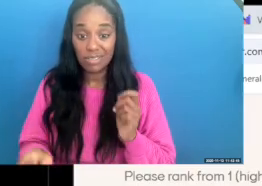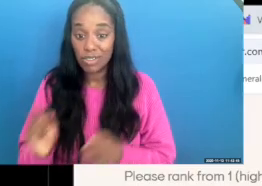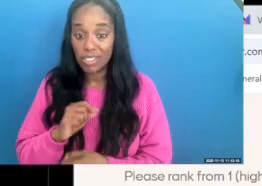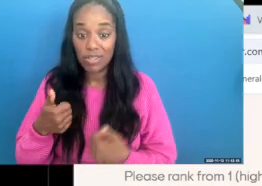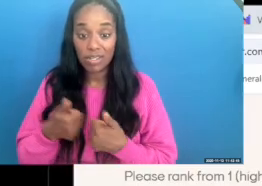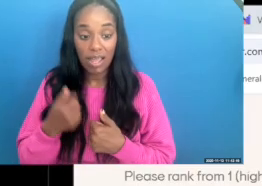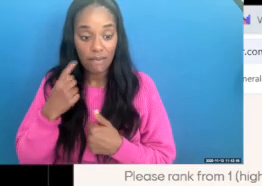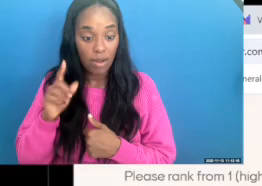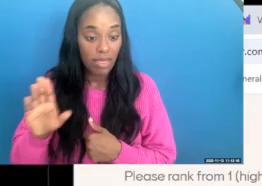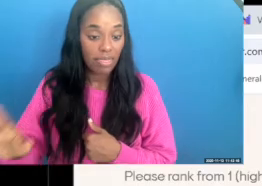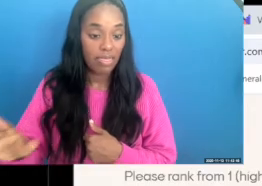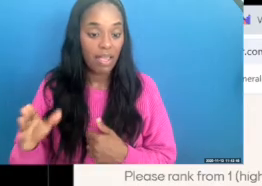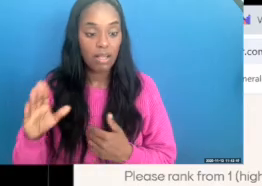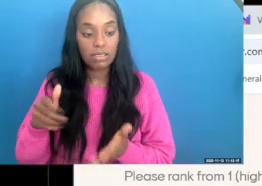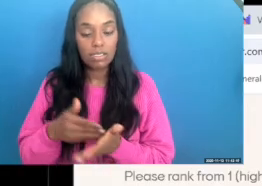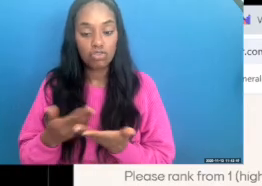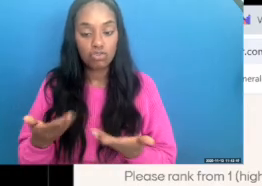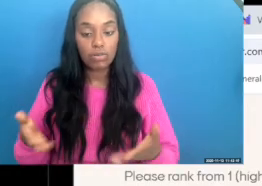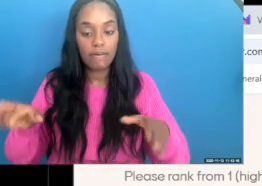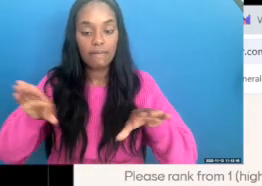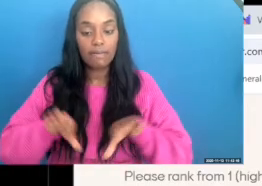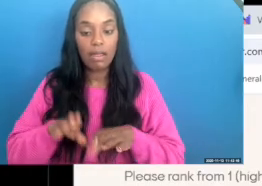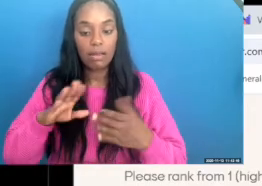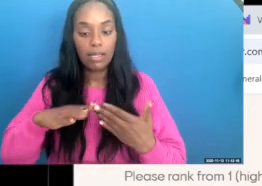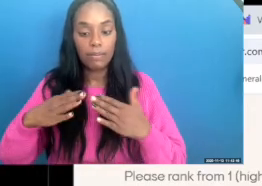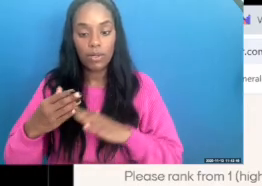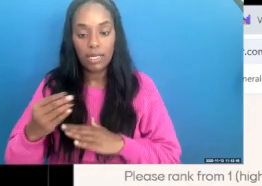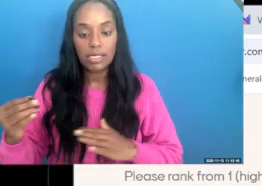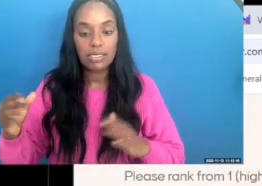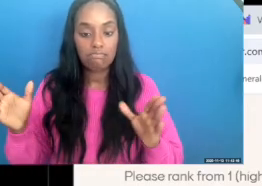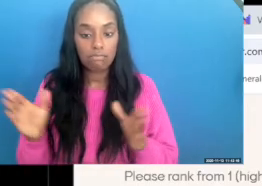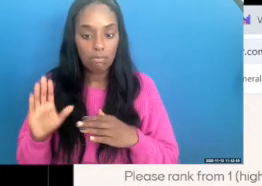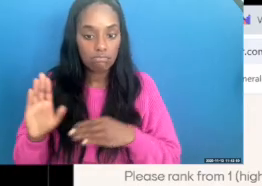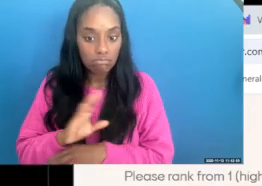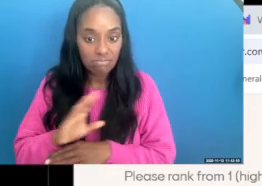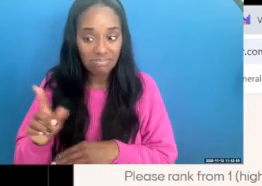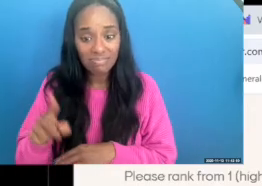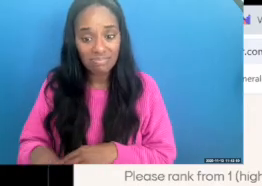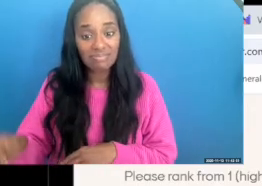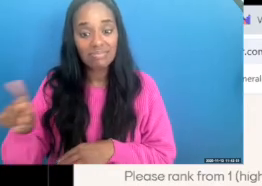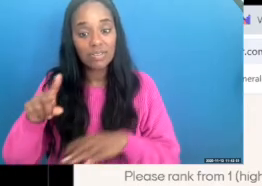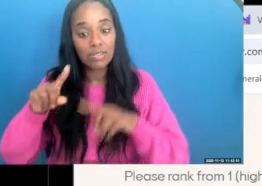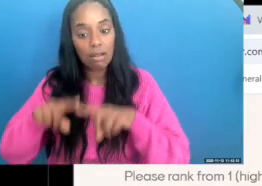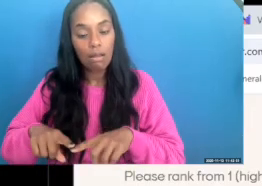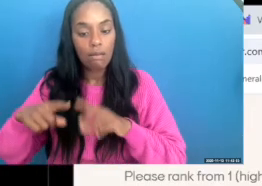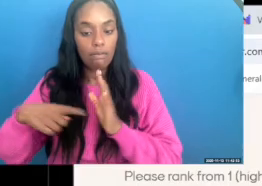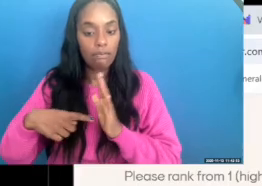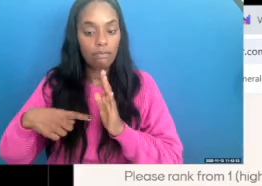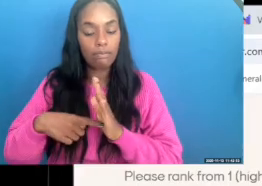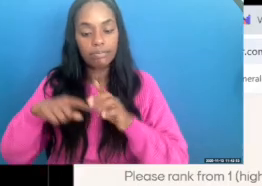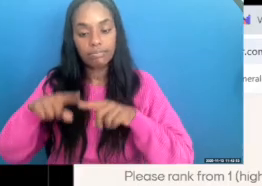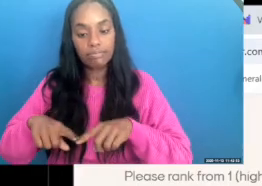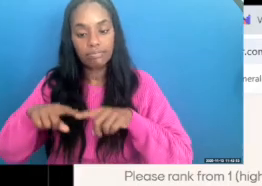program, which is more than just a transportation service. It's a game changer for their Central Valley communities and